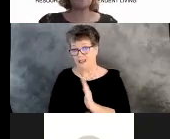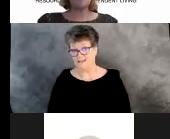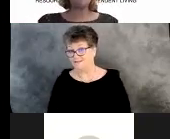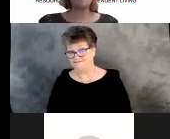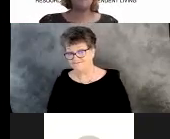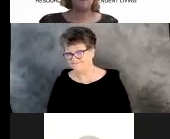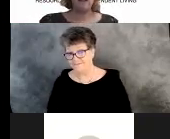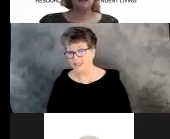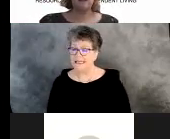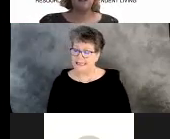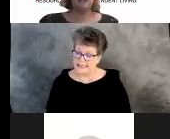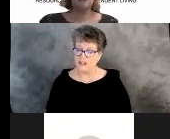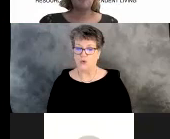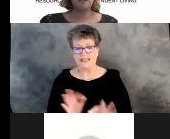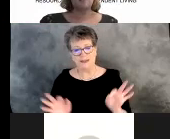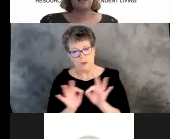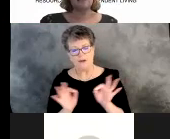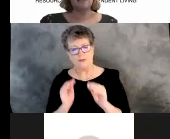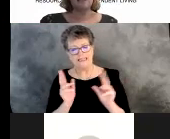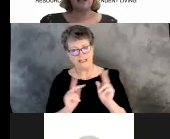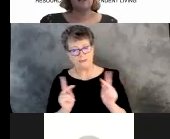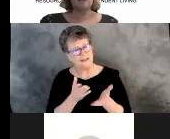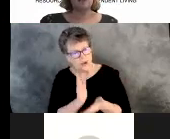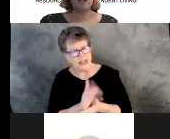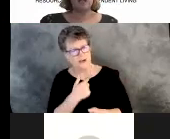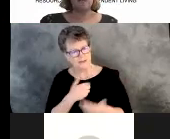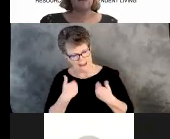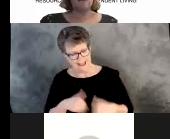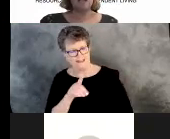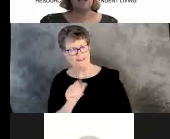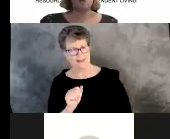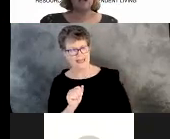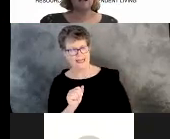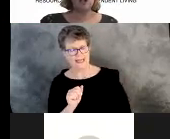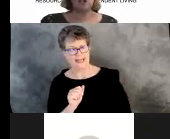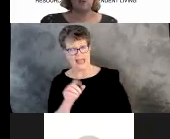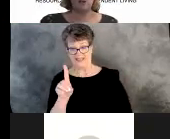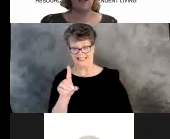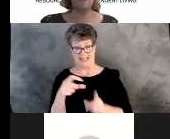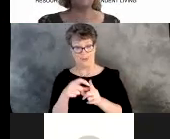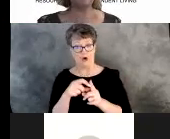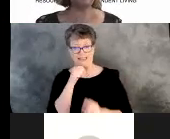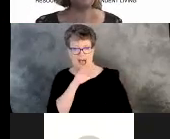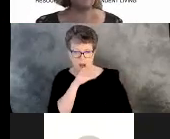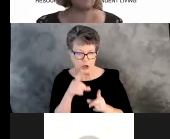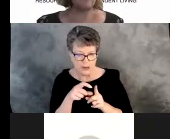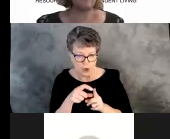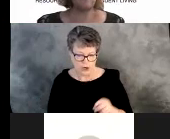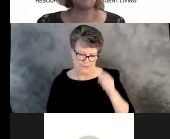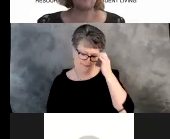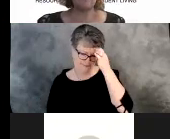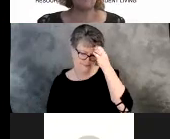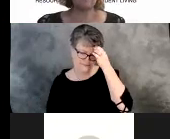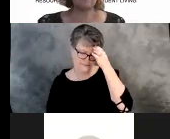it's really important that we teach people that it's okay to say they have a disability, and the D word is not a dirty word.